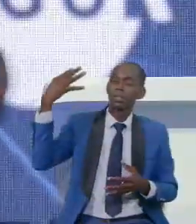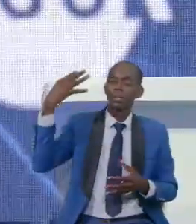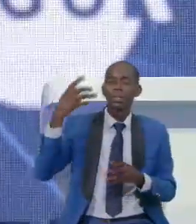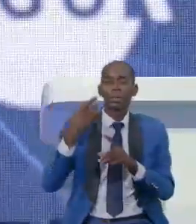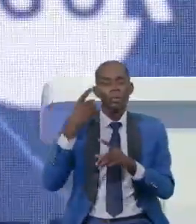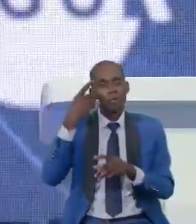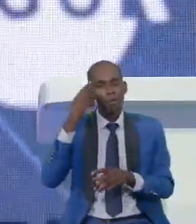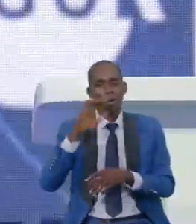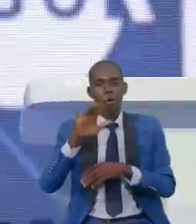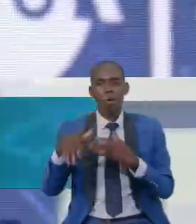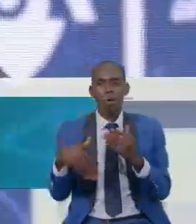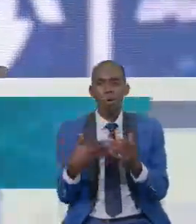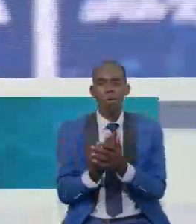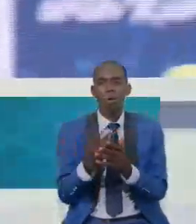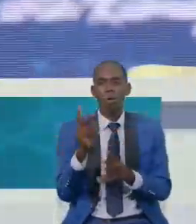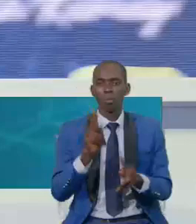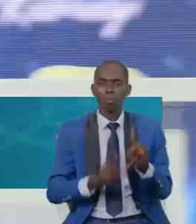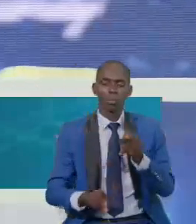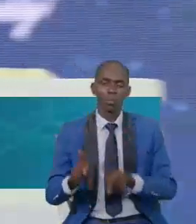people.